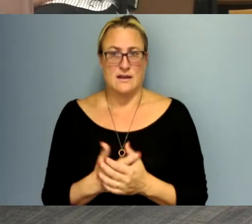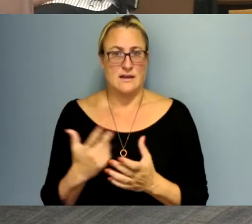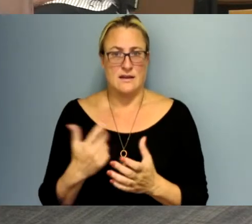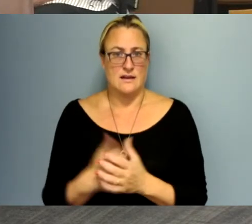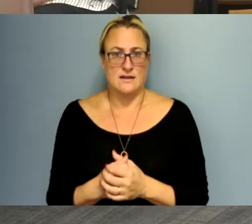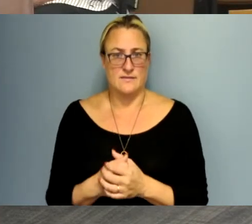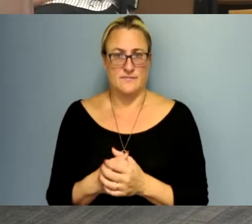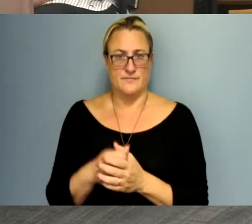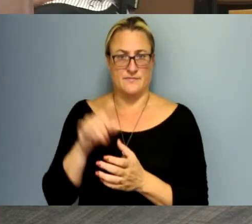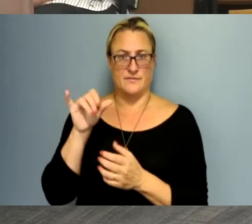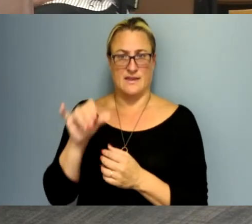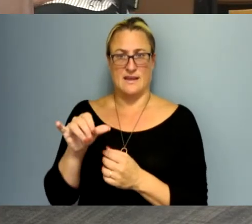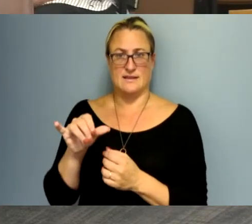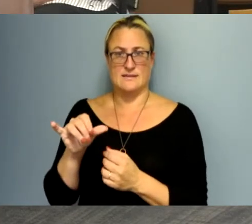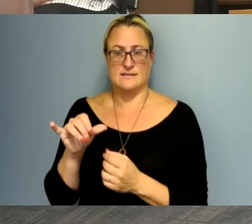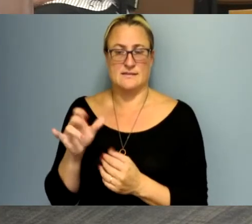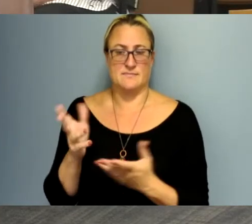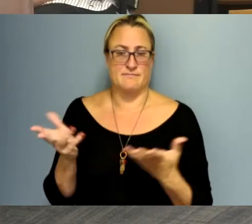which is just